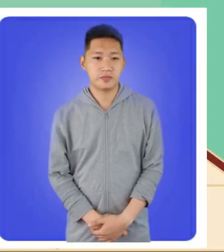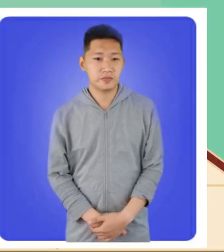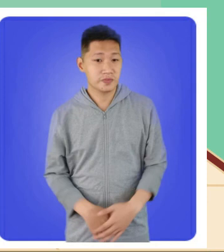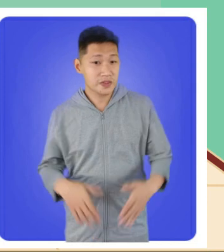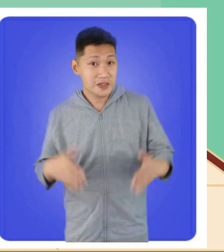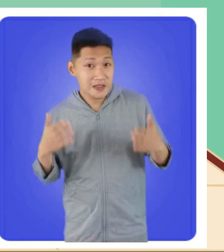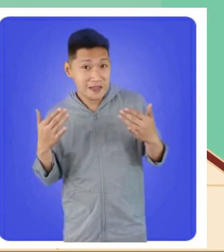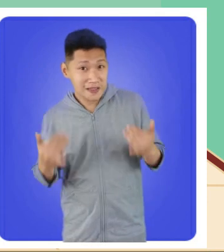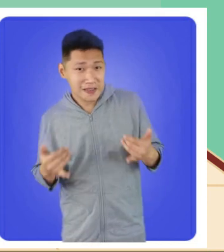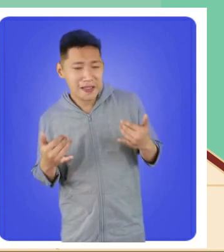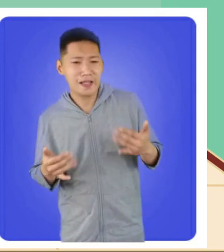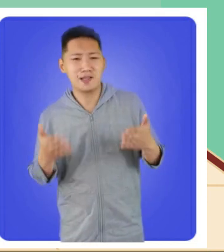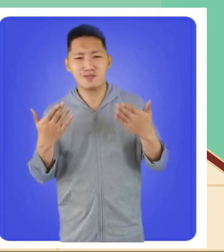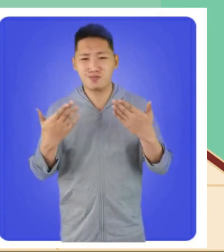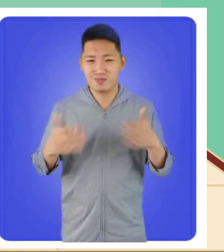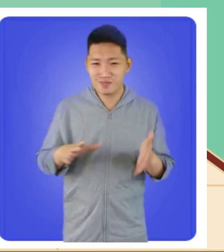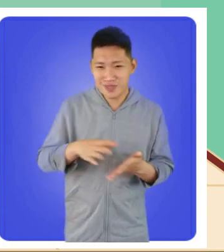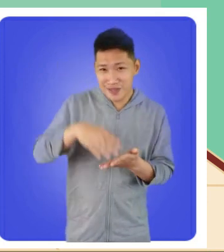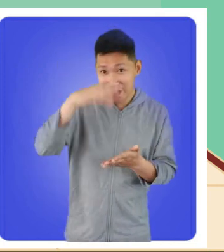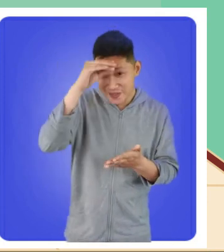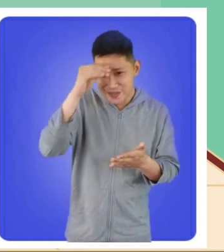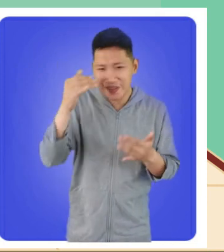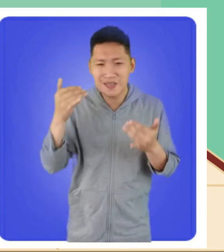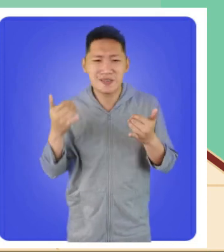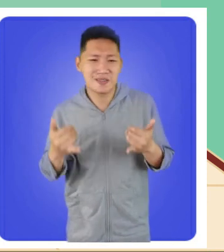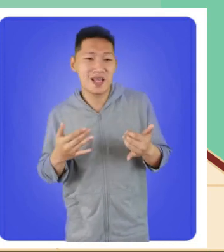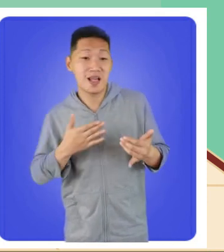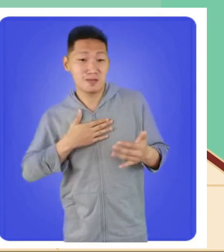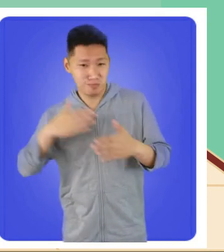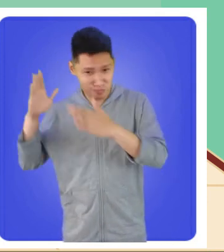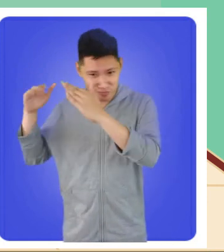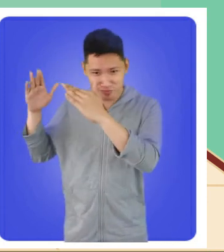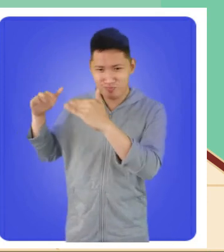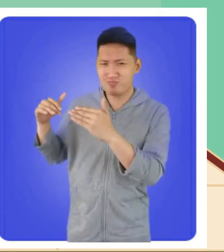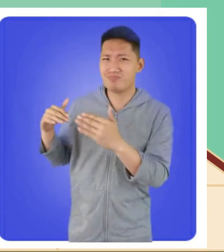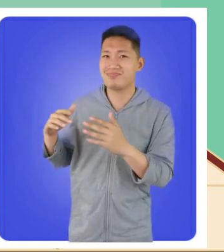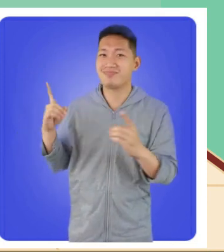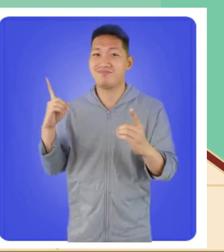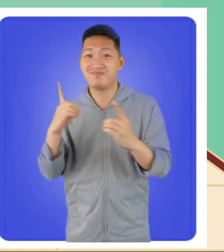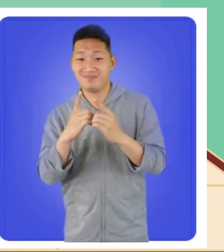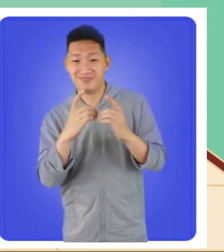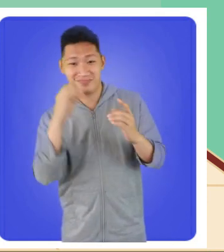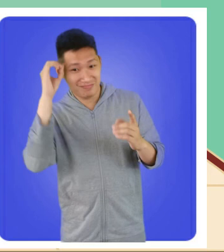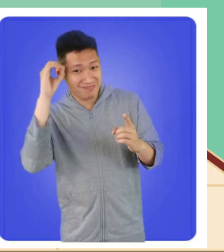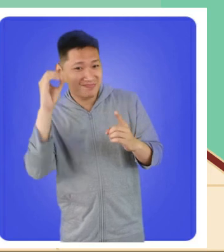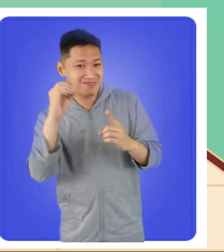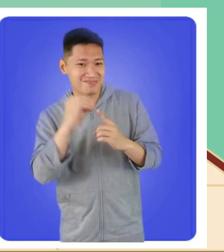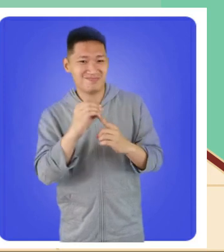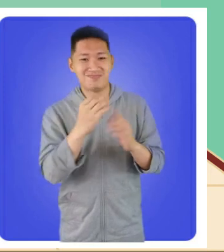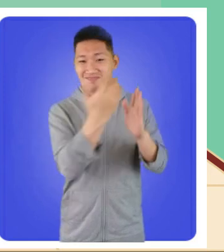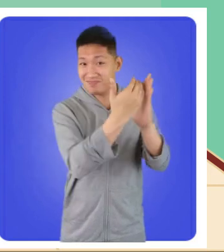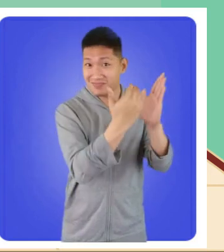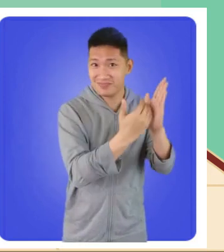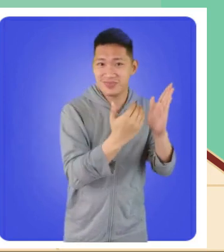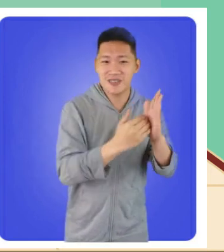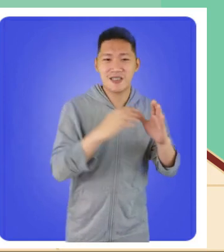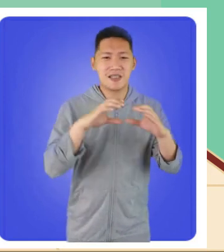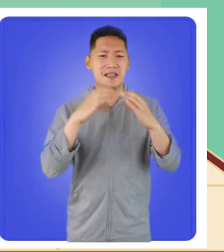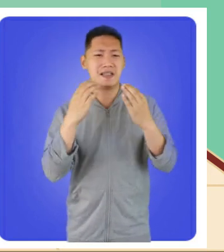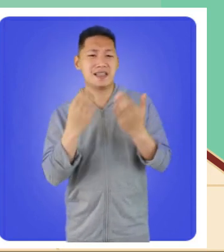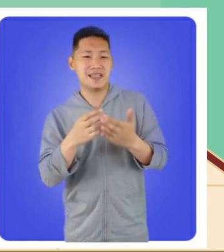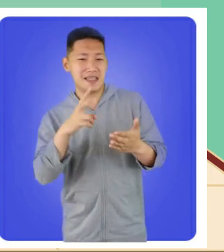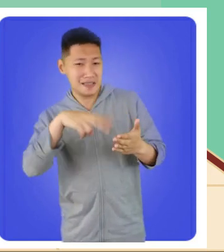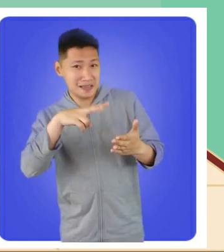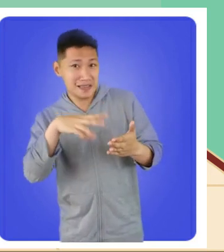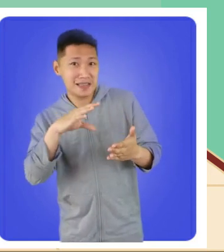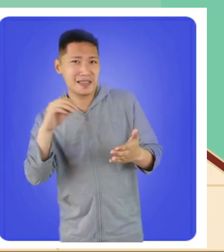And that concludes our learning for today. I hope that we are able to meet our objectives for this session in reading